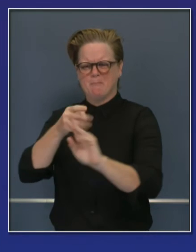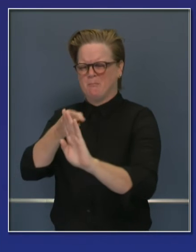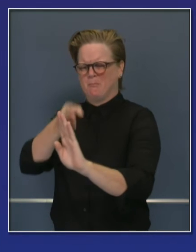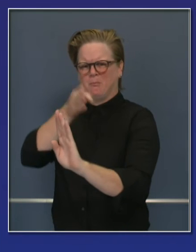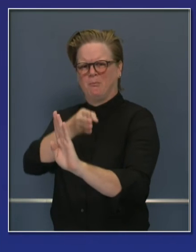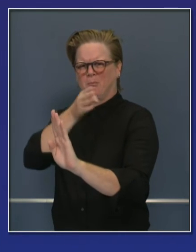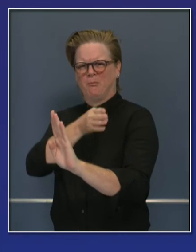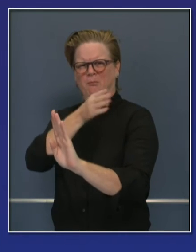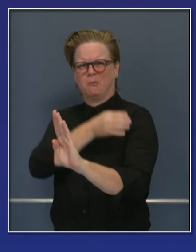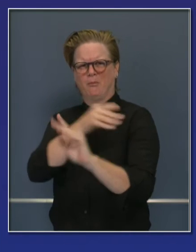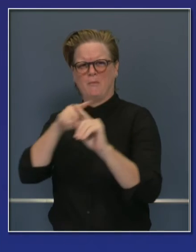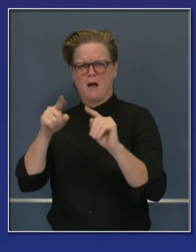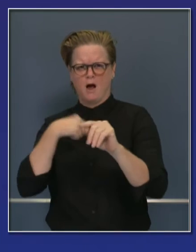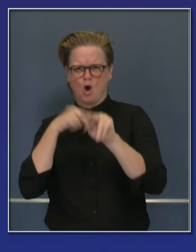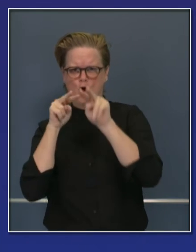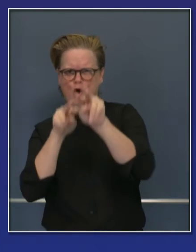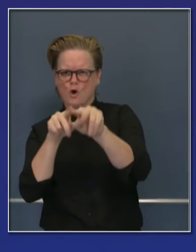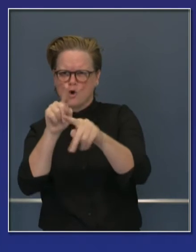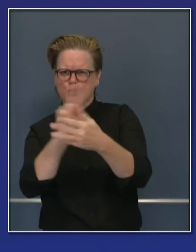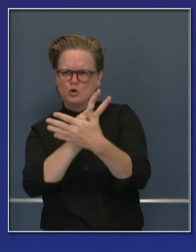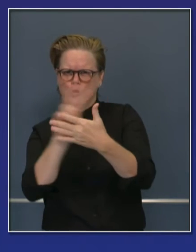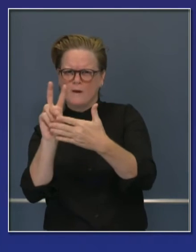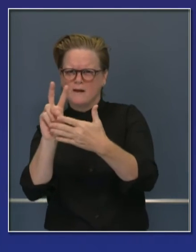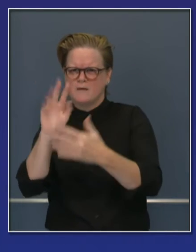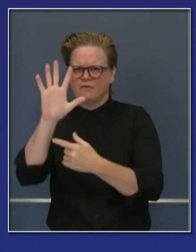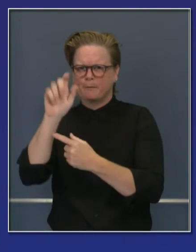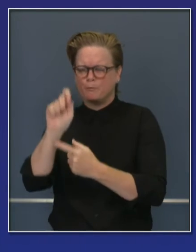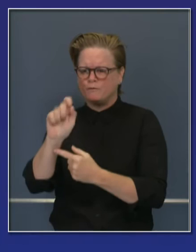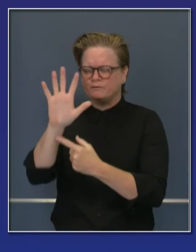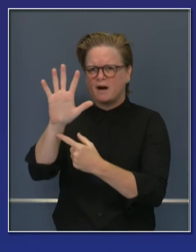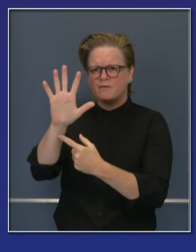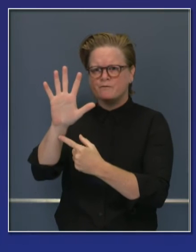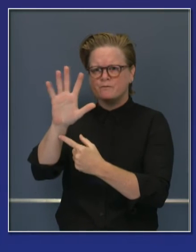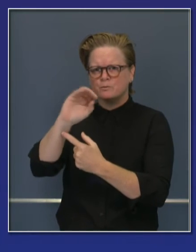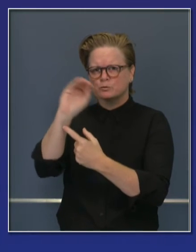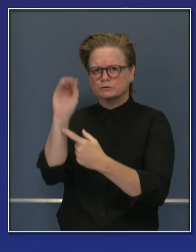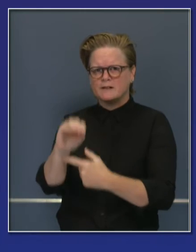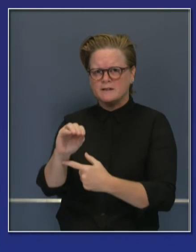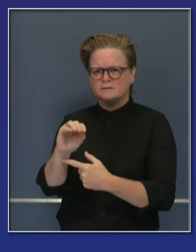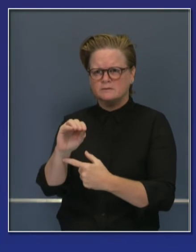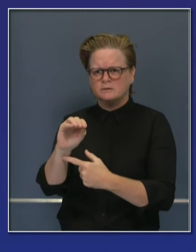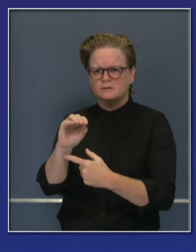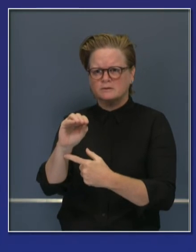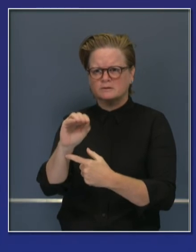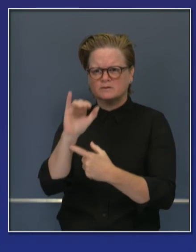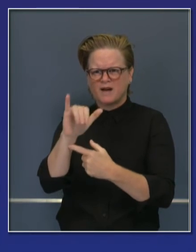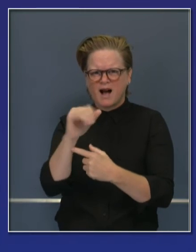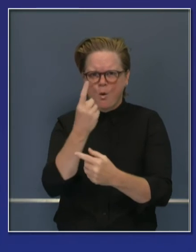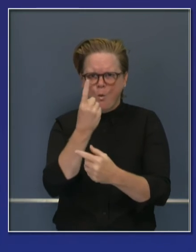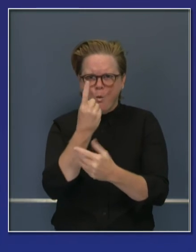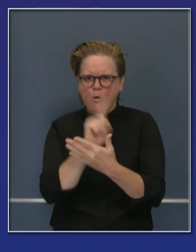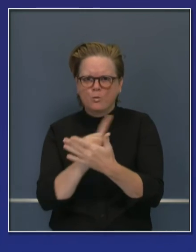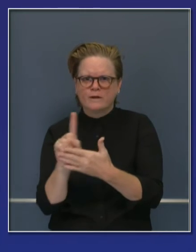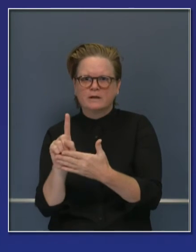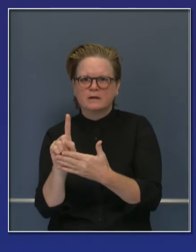14-day positivity rate is at 5.5%. Our 7-day positivity rate is at 5.8%.